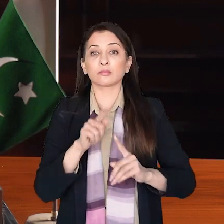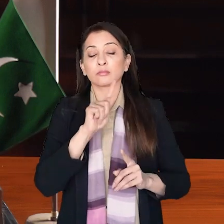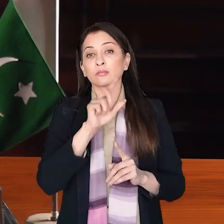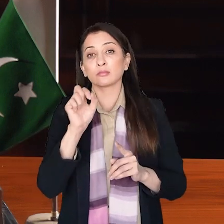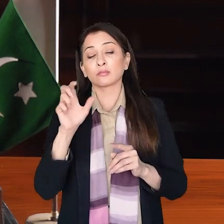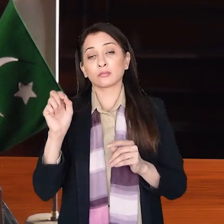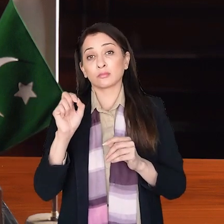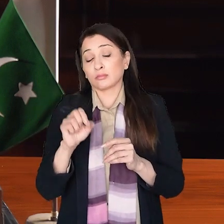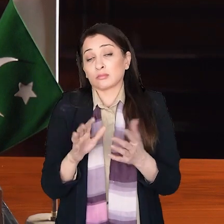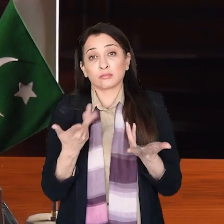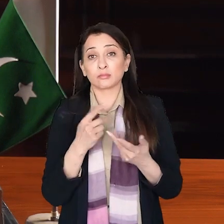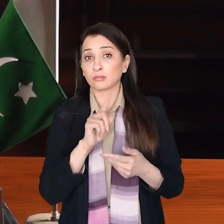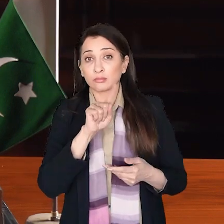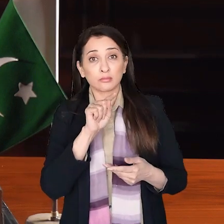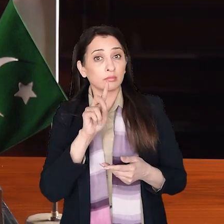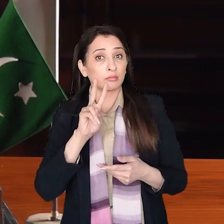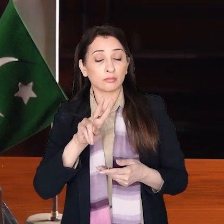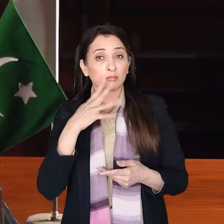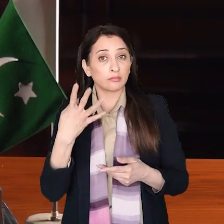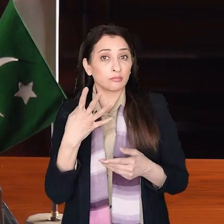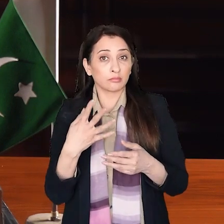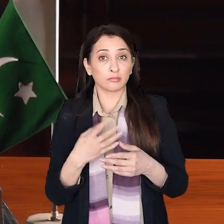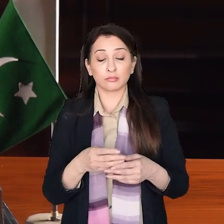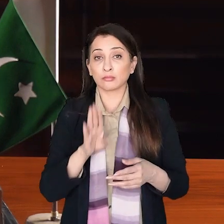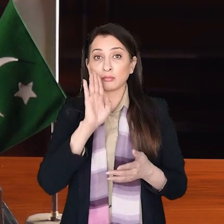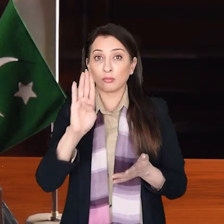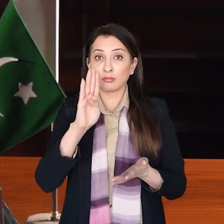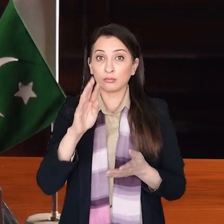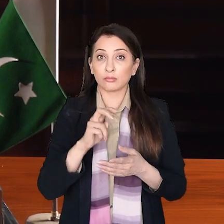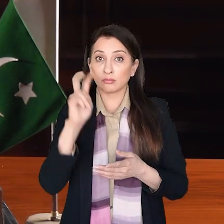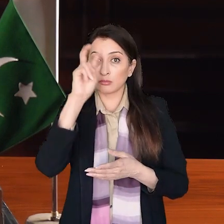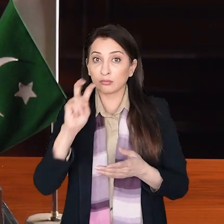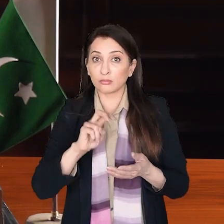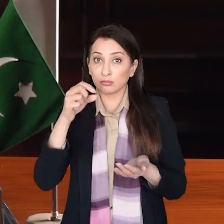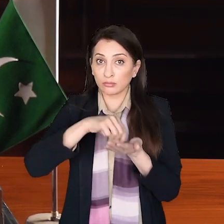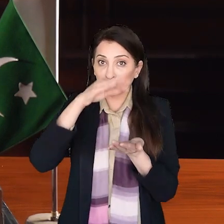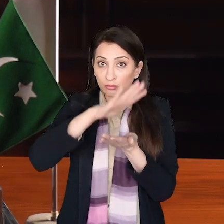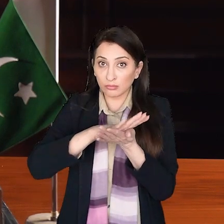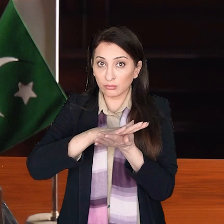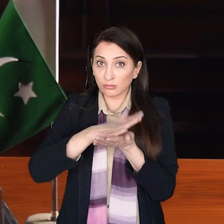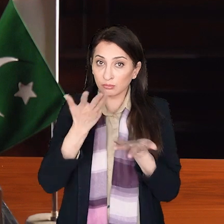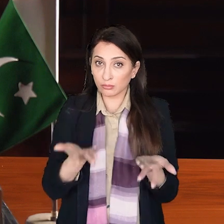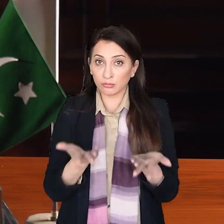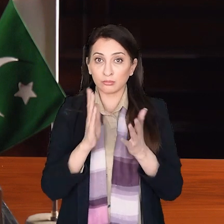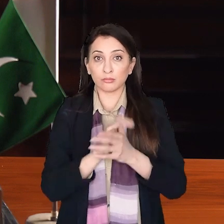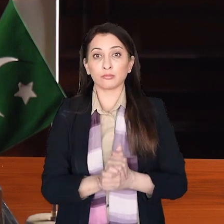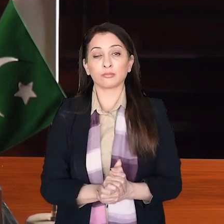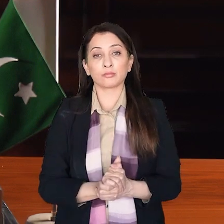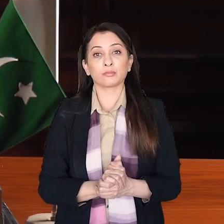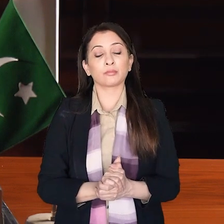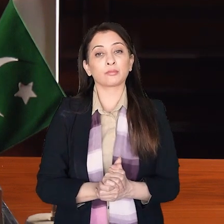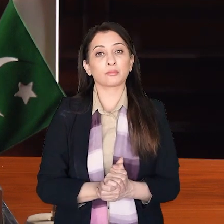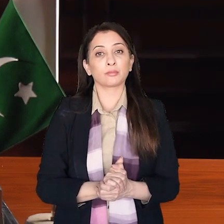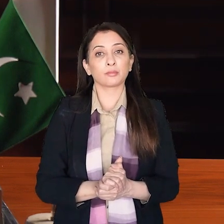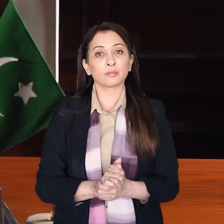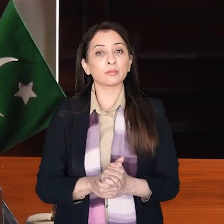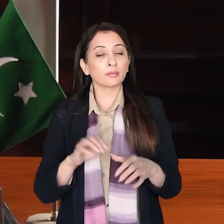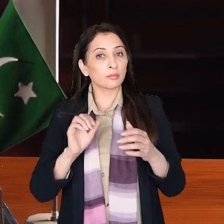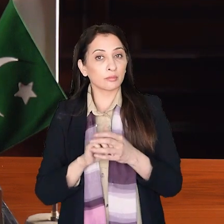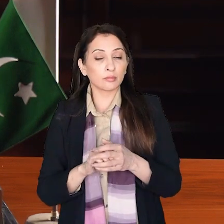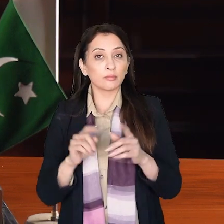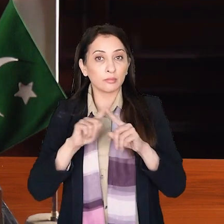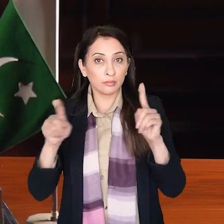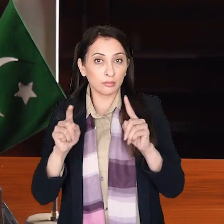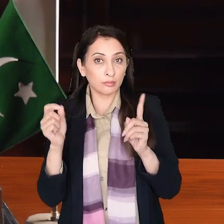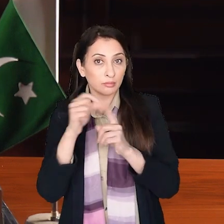approximately $23 or $125 billion in debt, foreign debt. However,